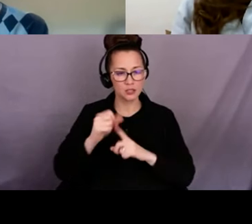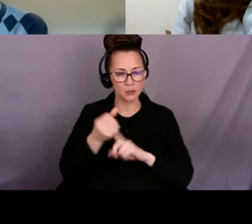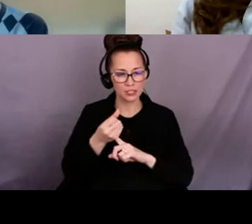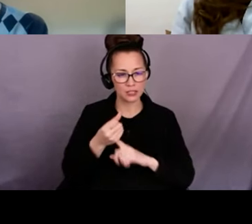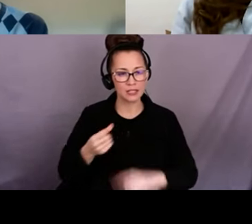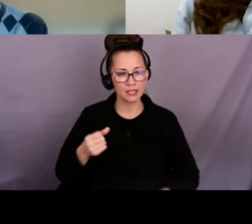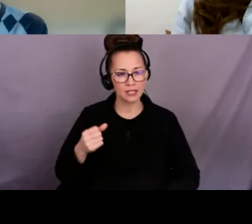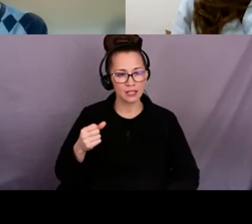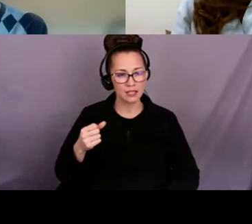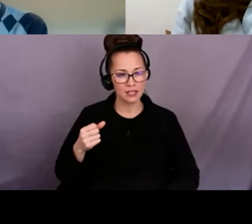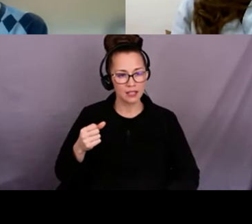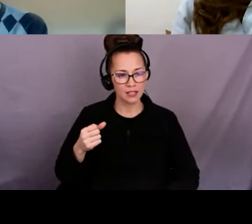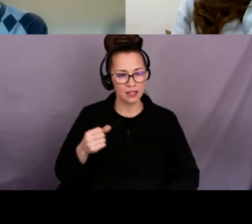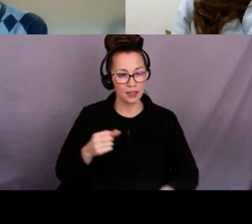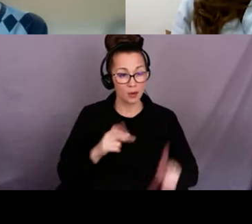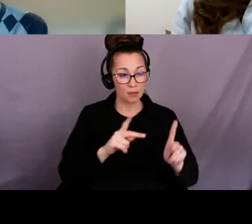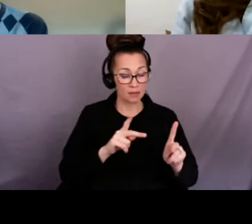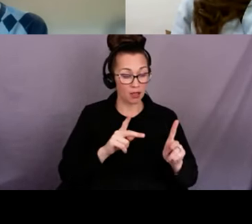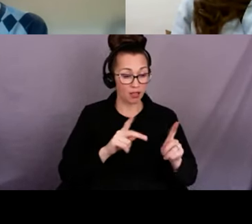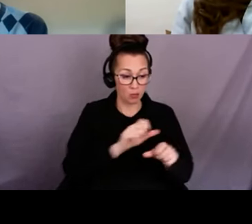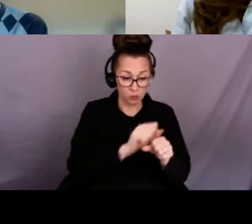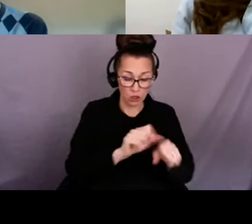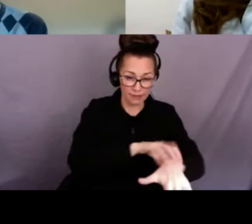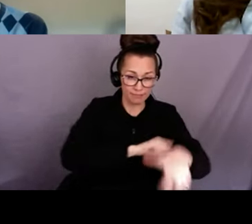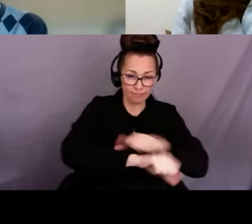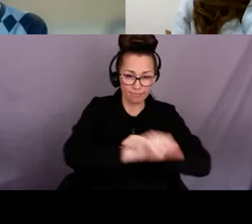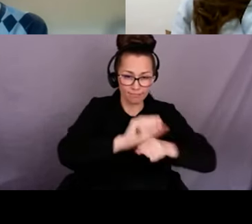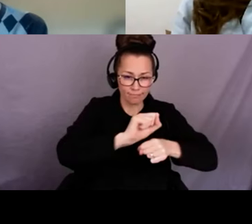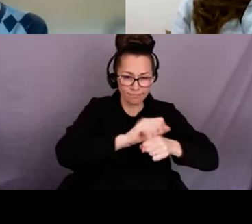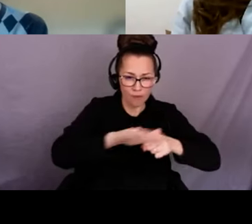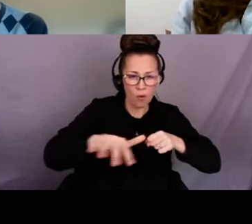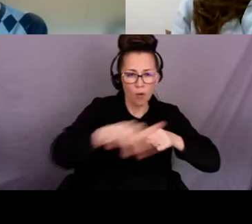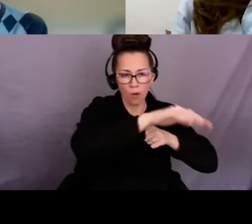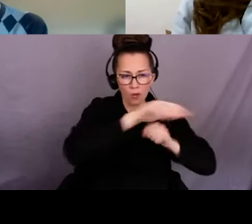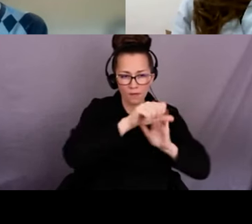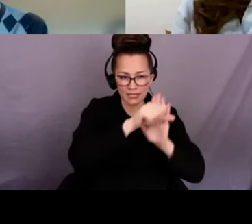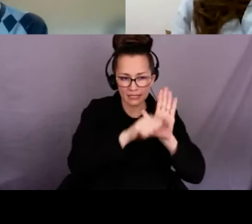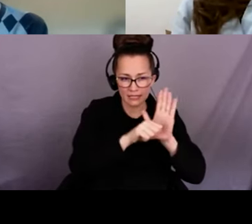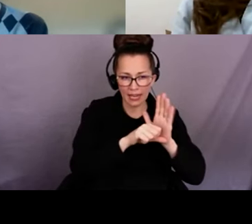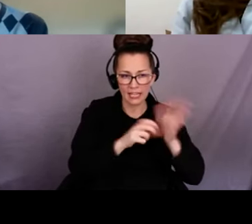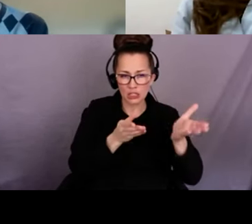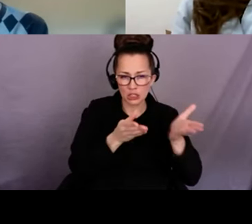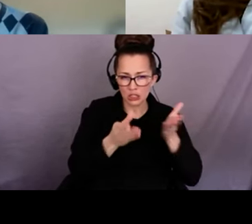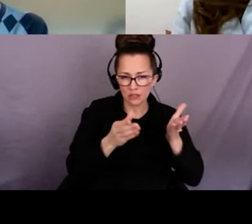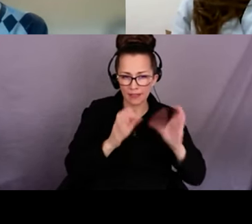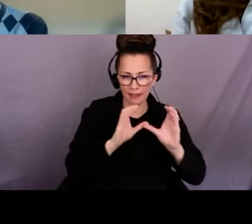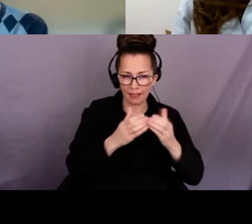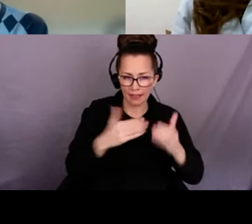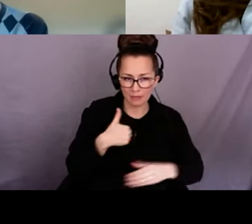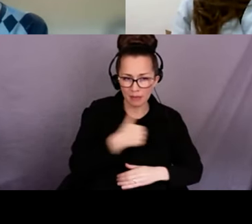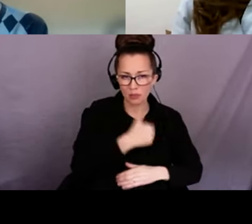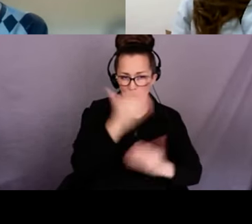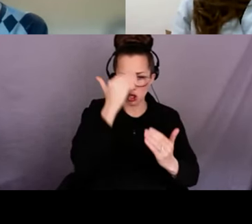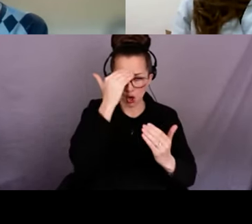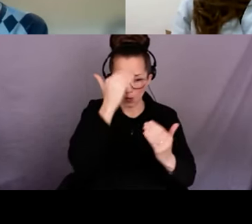parentis, who are on the ground across the state, serving class members, knowing them in the community,